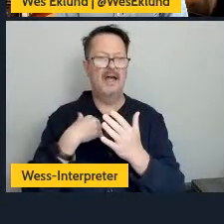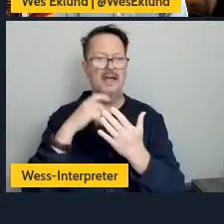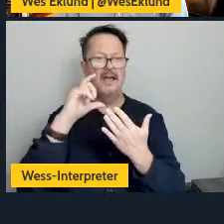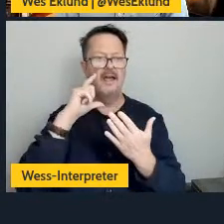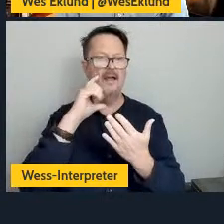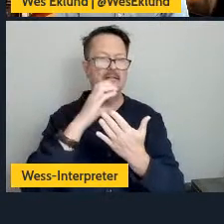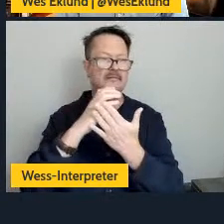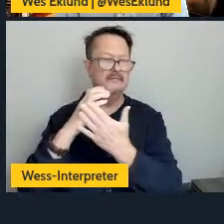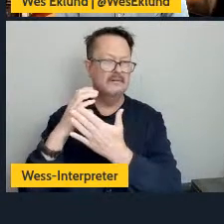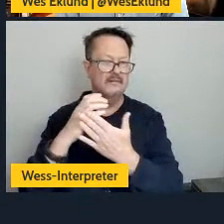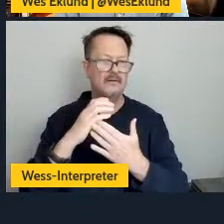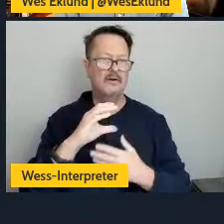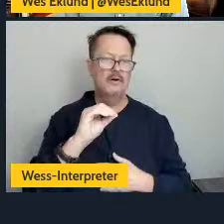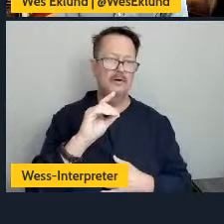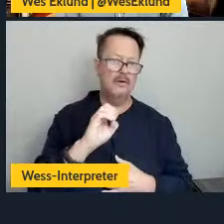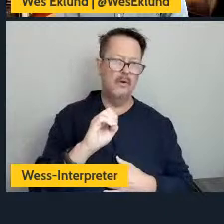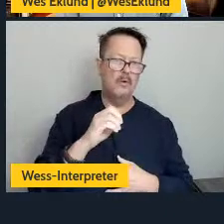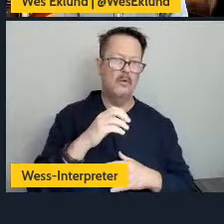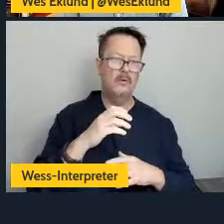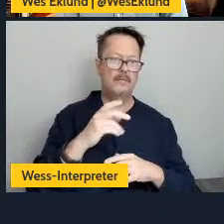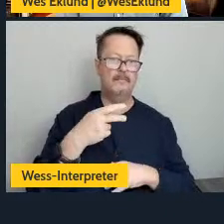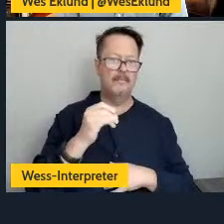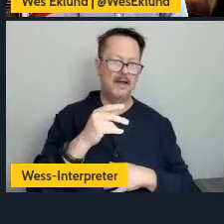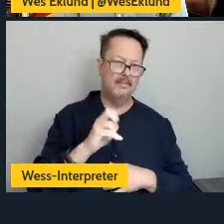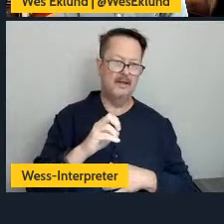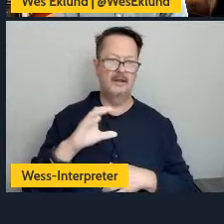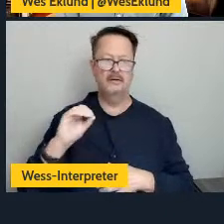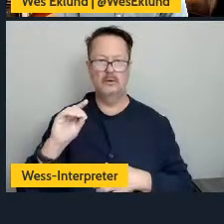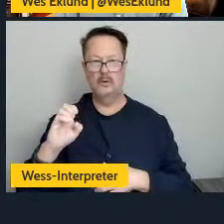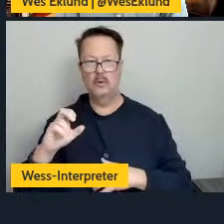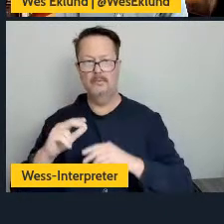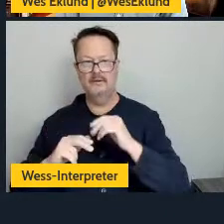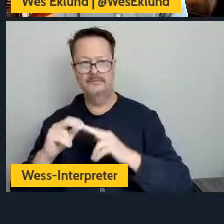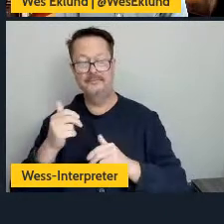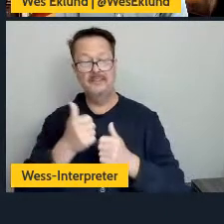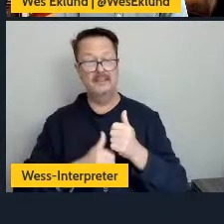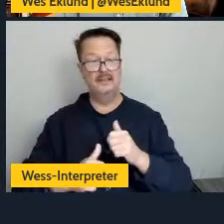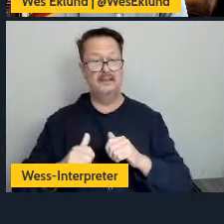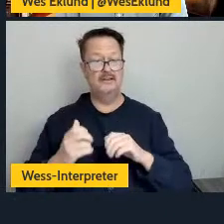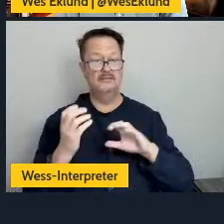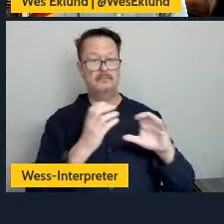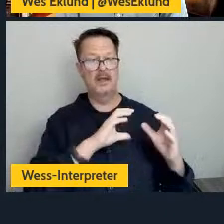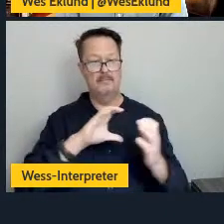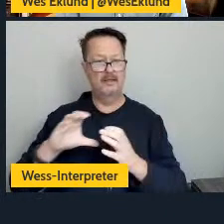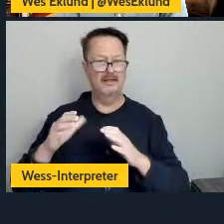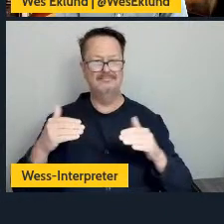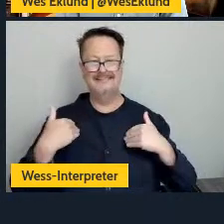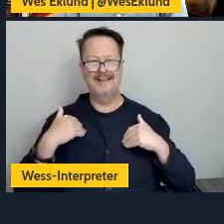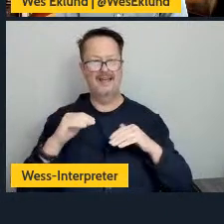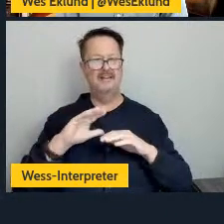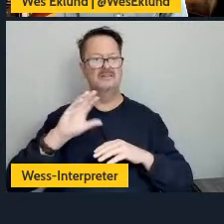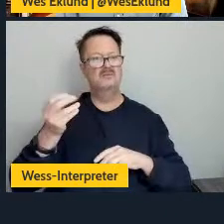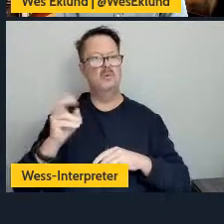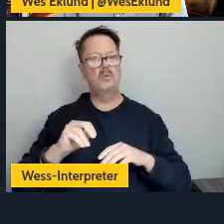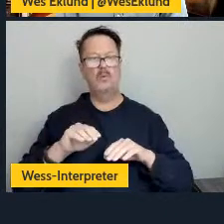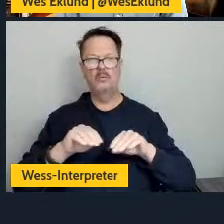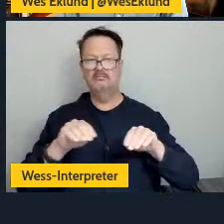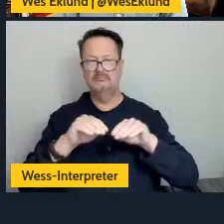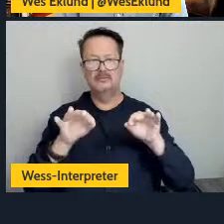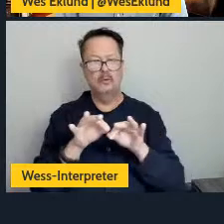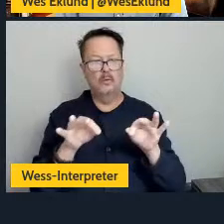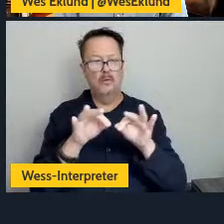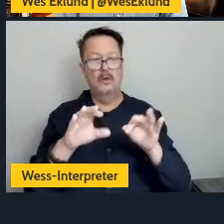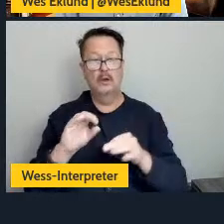pipeline, code build. So each pipeline, each layer has its own code pipeline, and in code